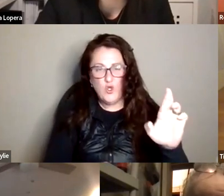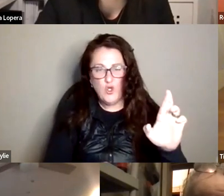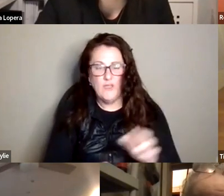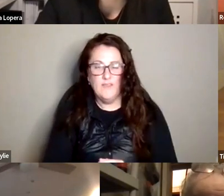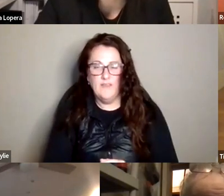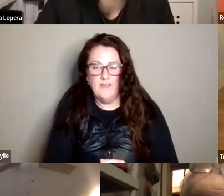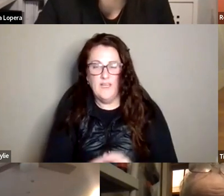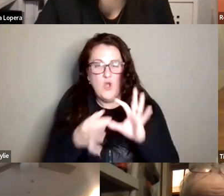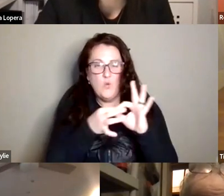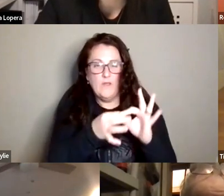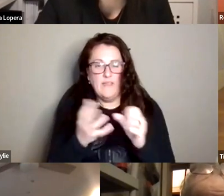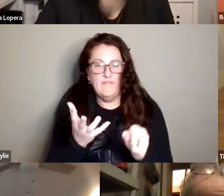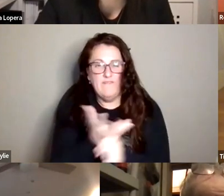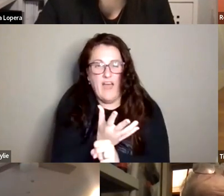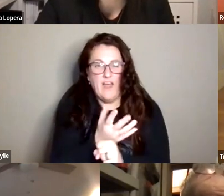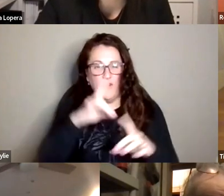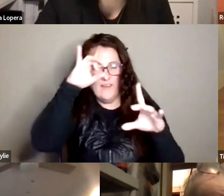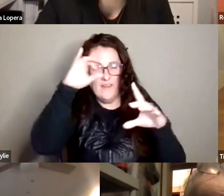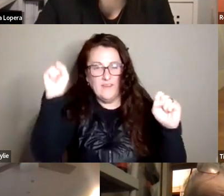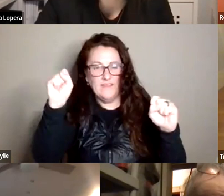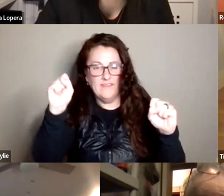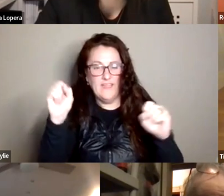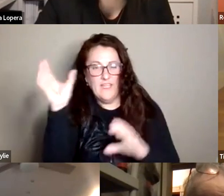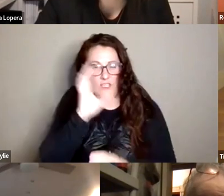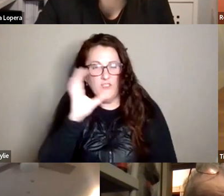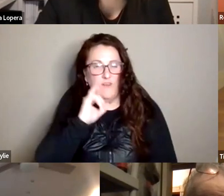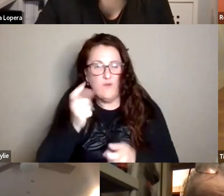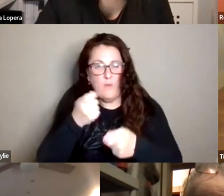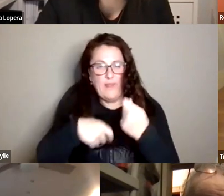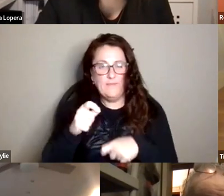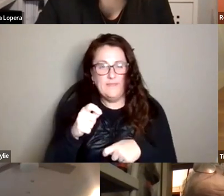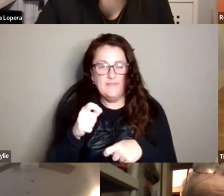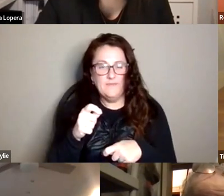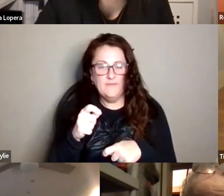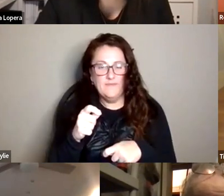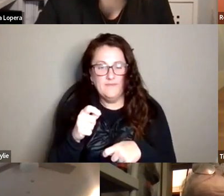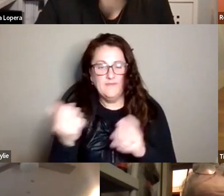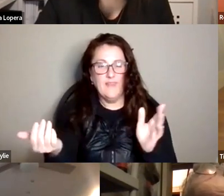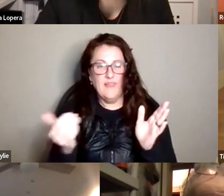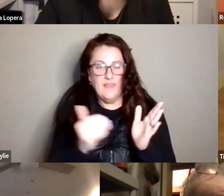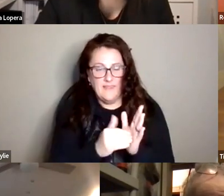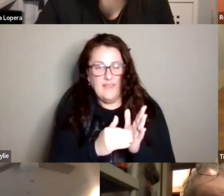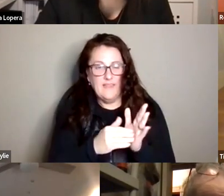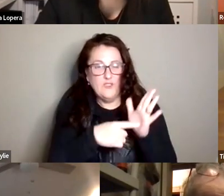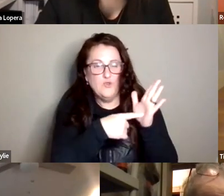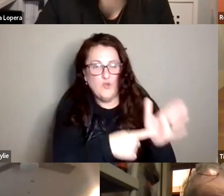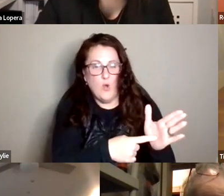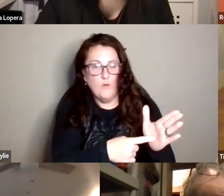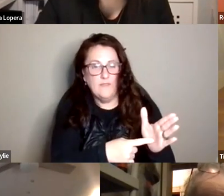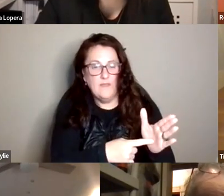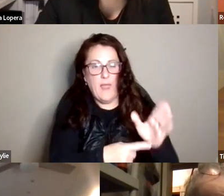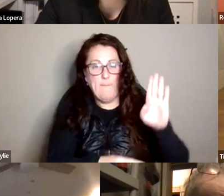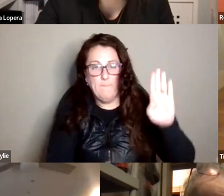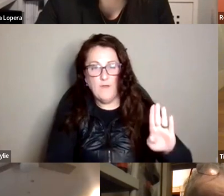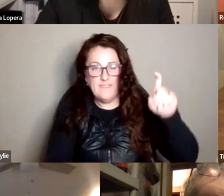related to the firing of Dr. Casilius and the search for her replacement once again demonstrates why Boston